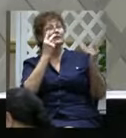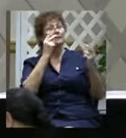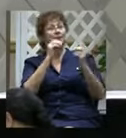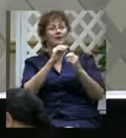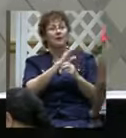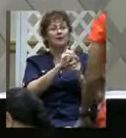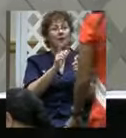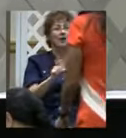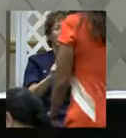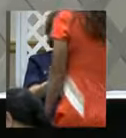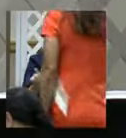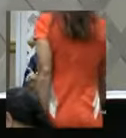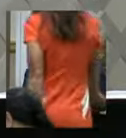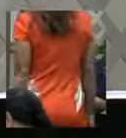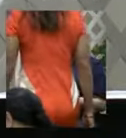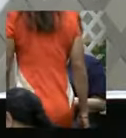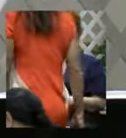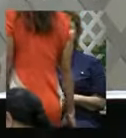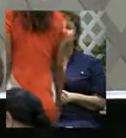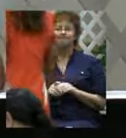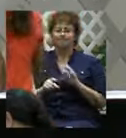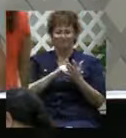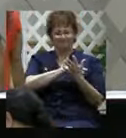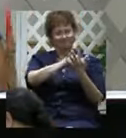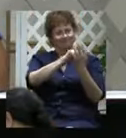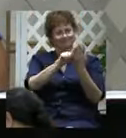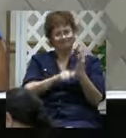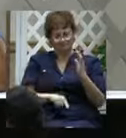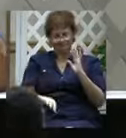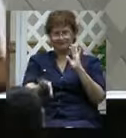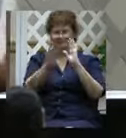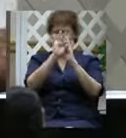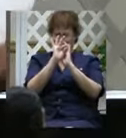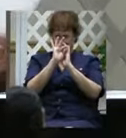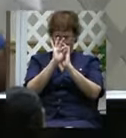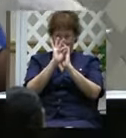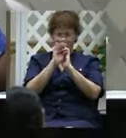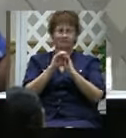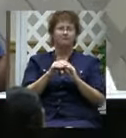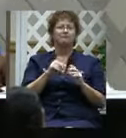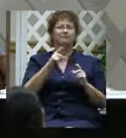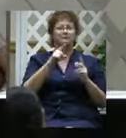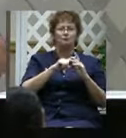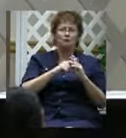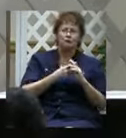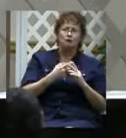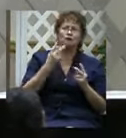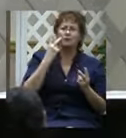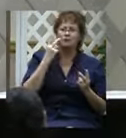policy. So take your pick of those items and see. You'll start seeing what